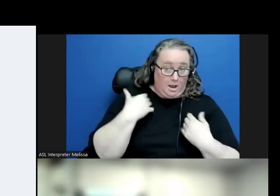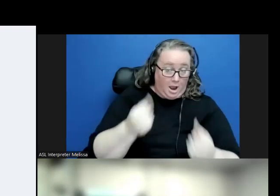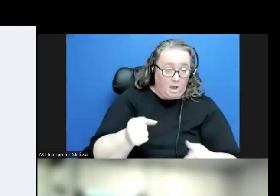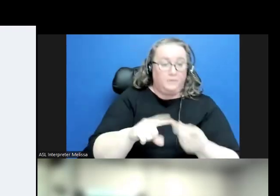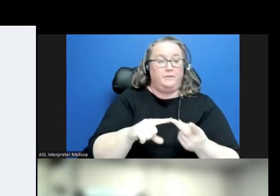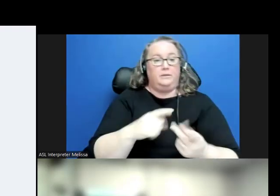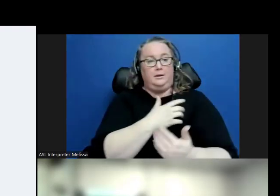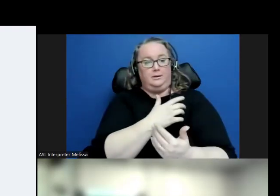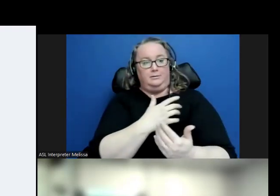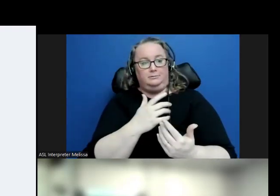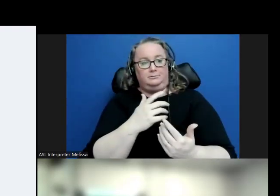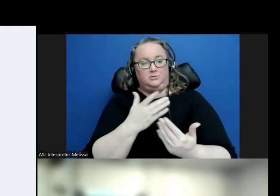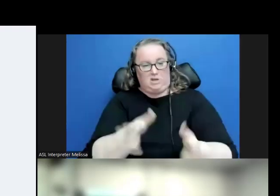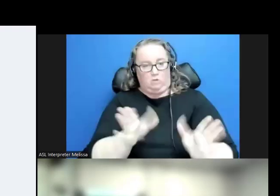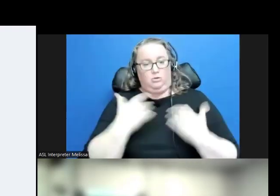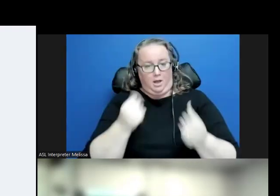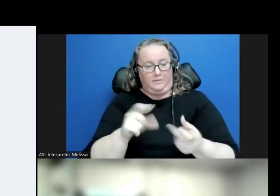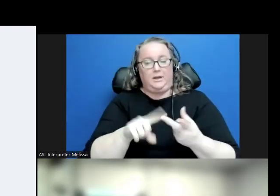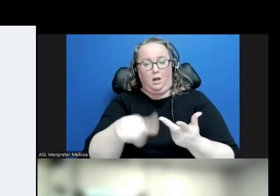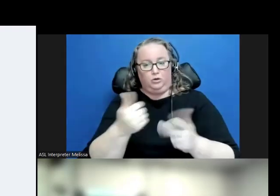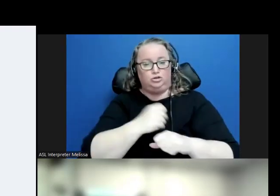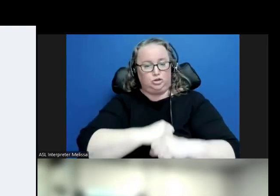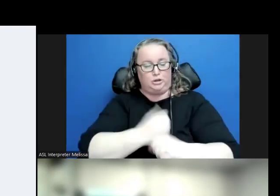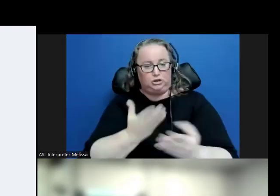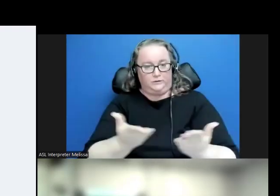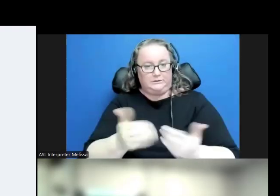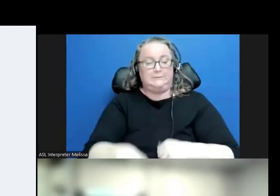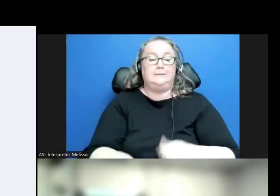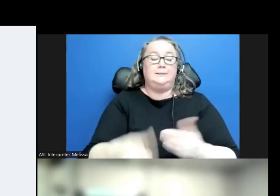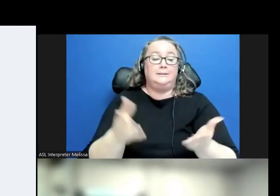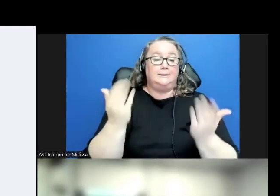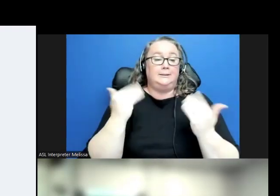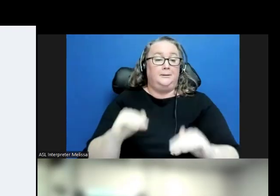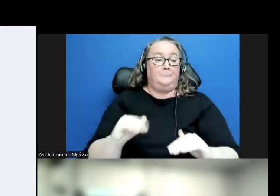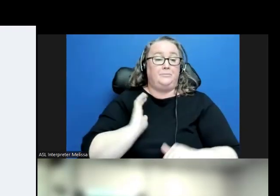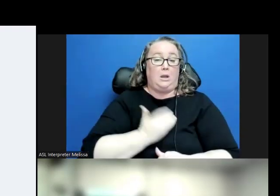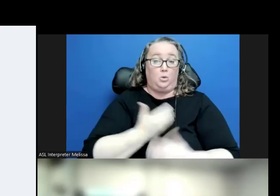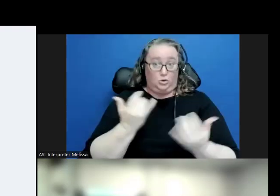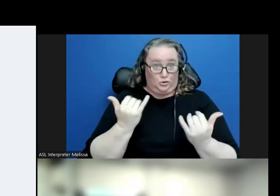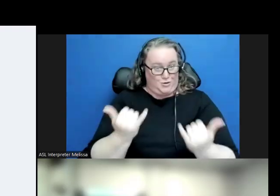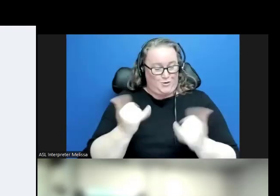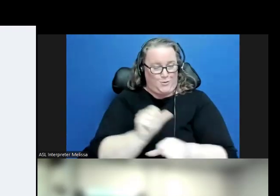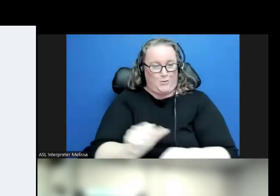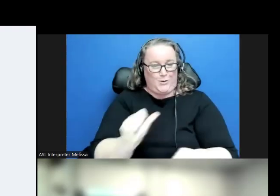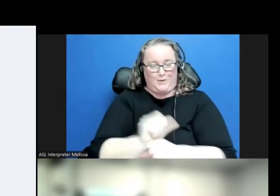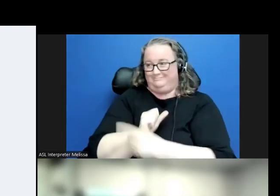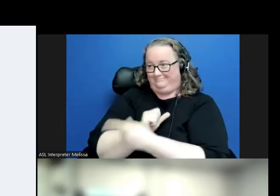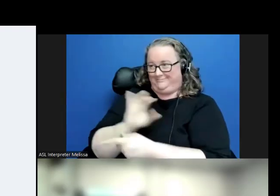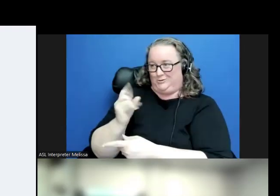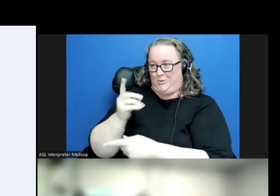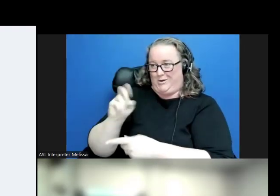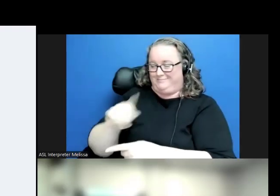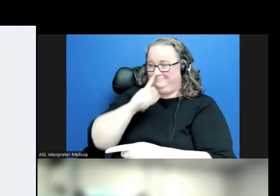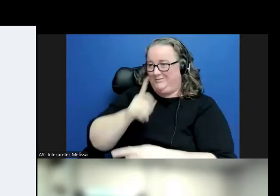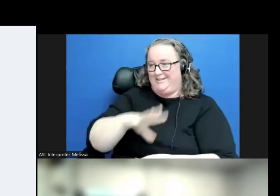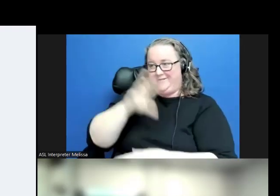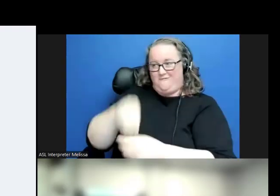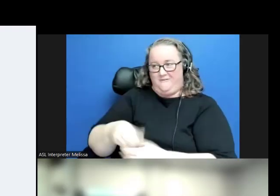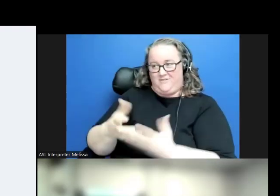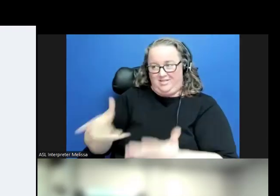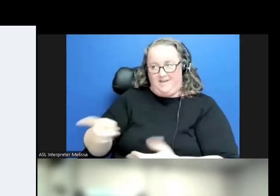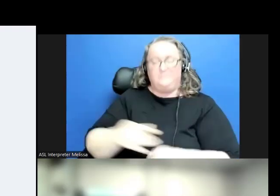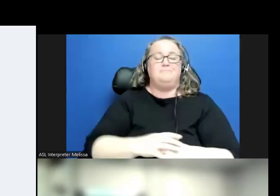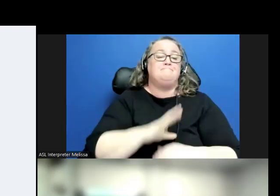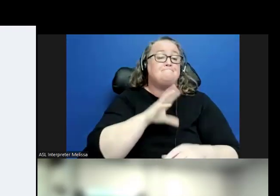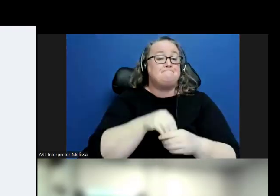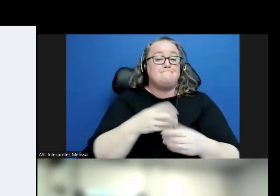security services. Our current work, which our fantastic advocate Jordan is most involved in,